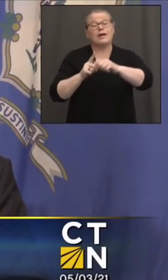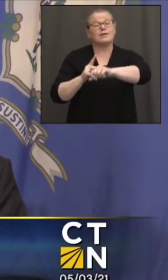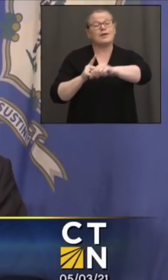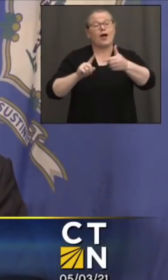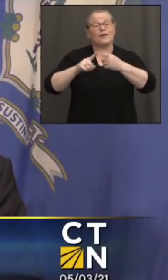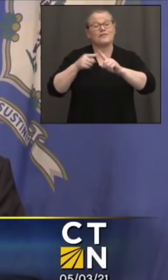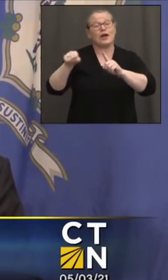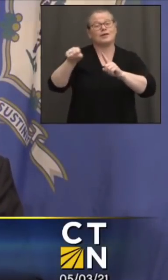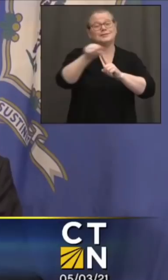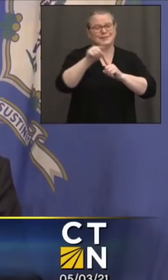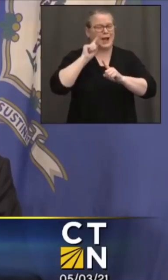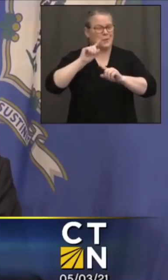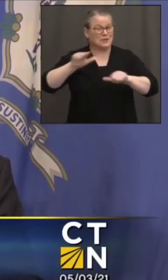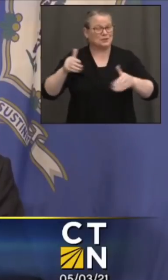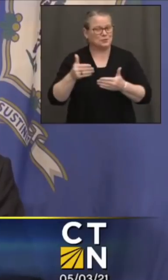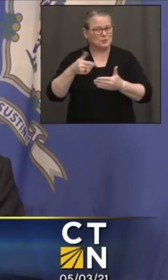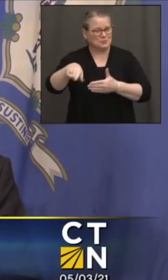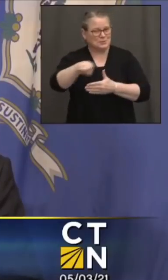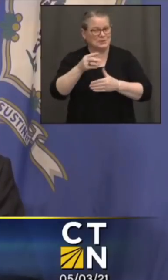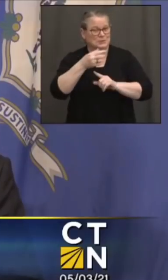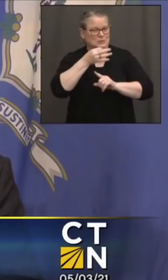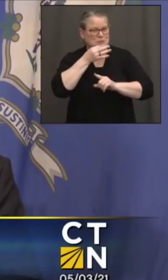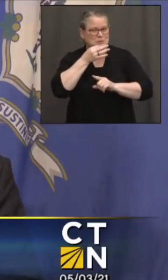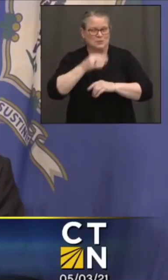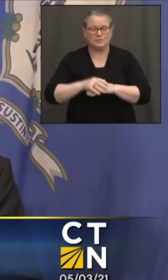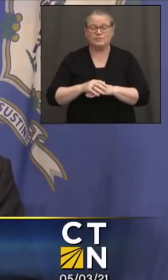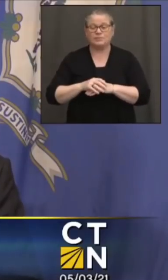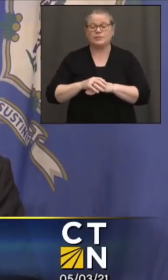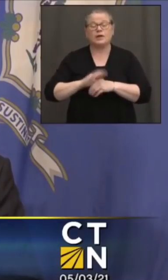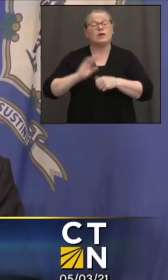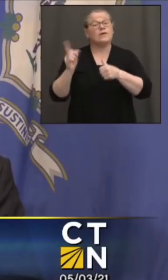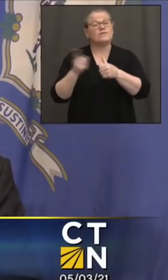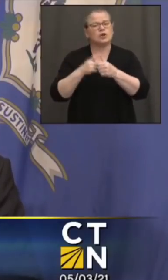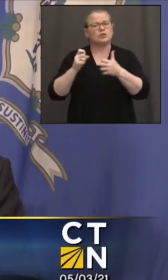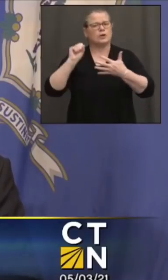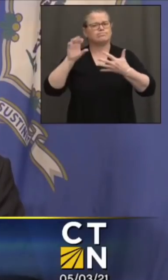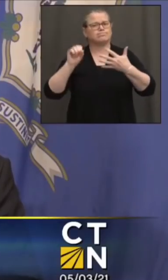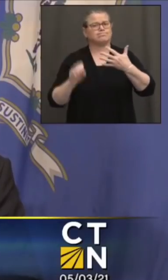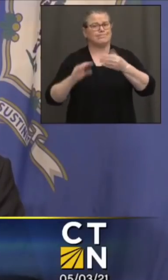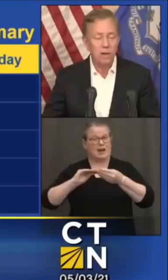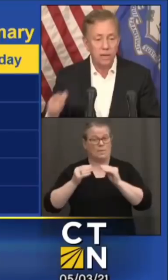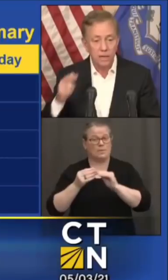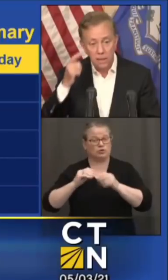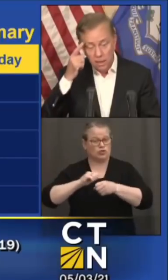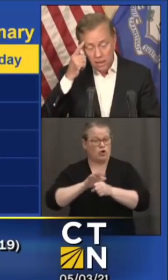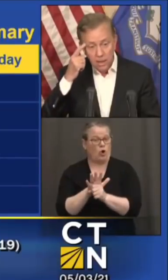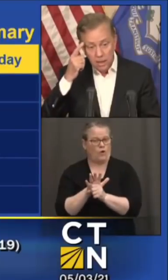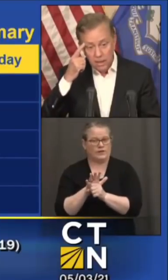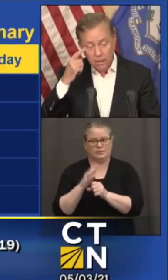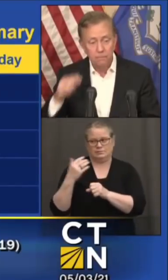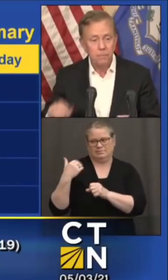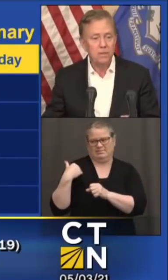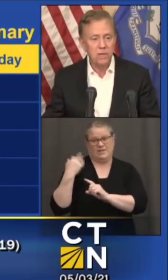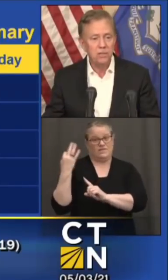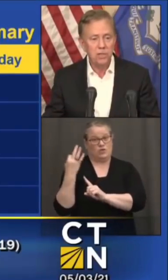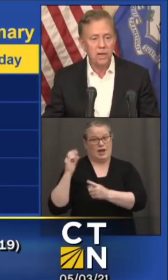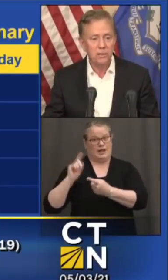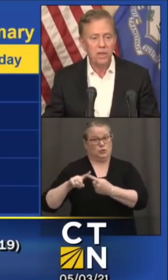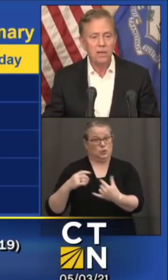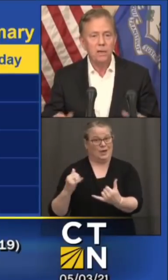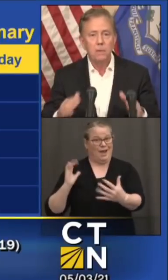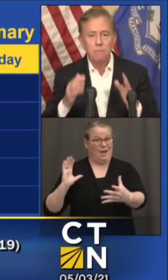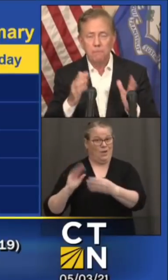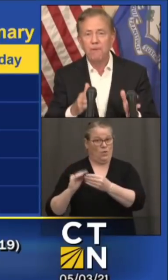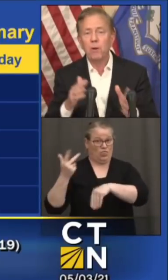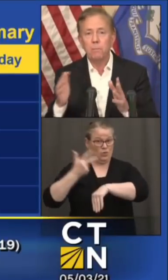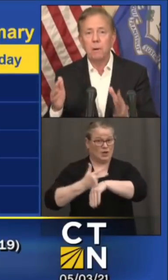minutes. First of all, what's happened with COVID over the last few days since Friday? Essentially, I